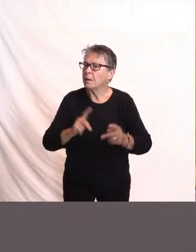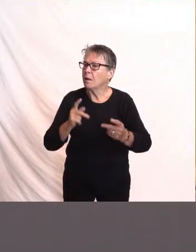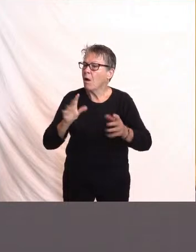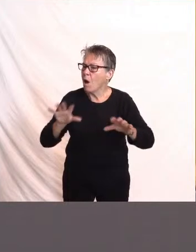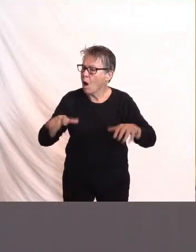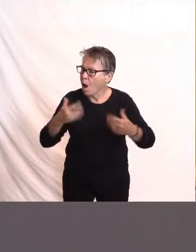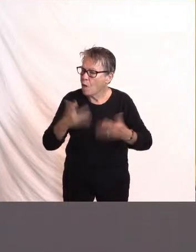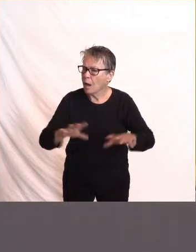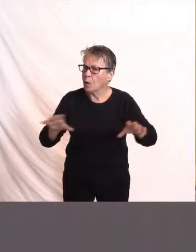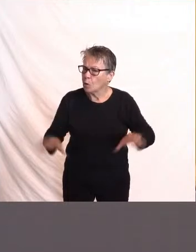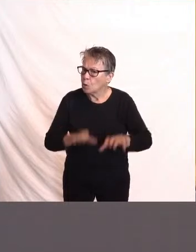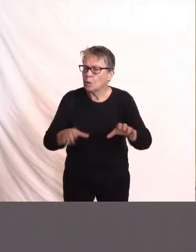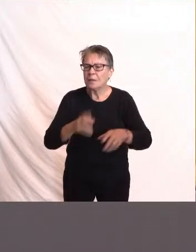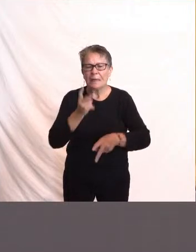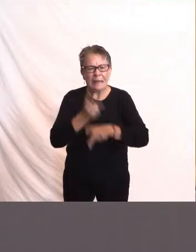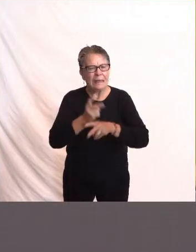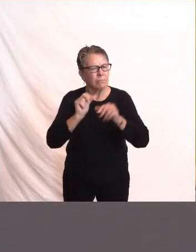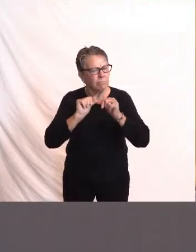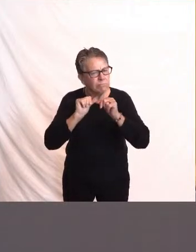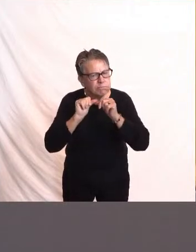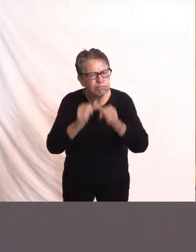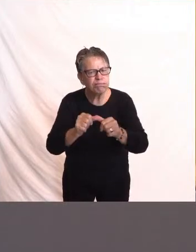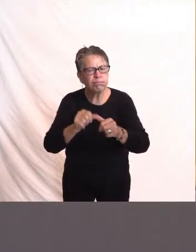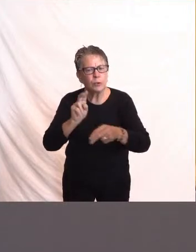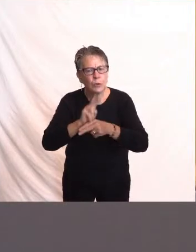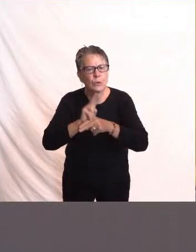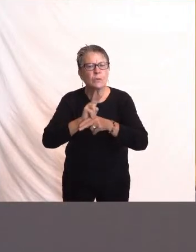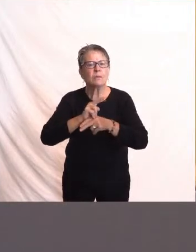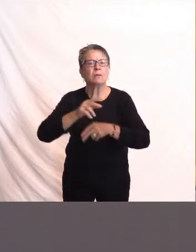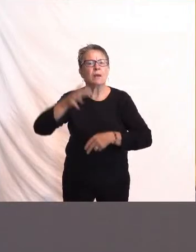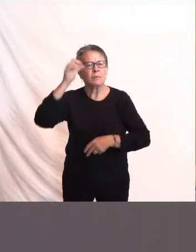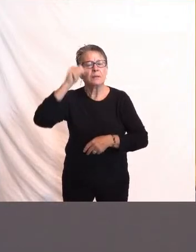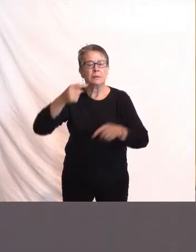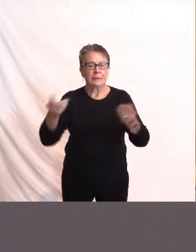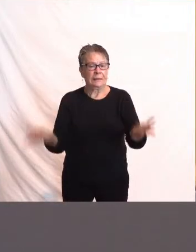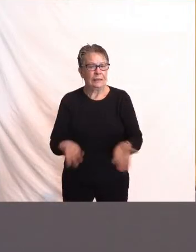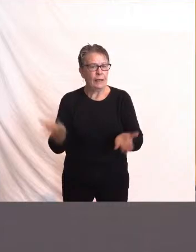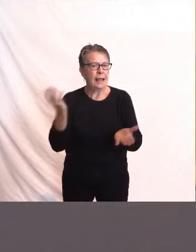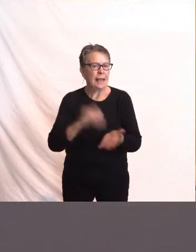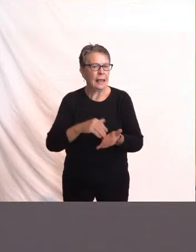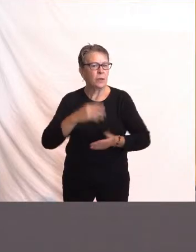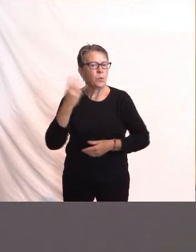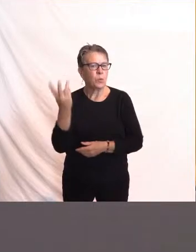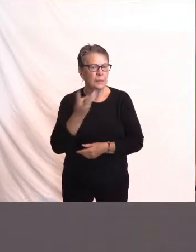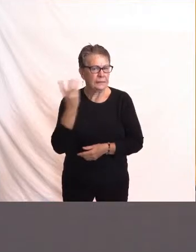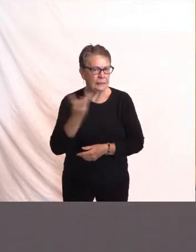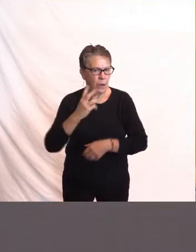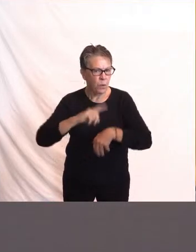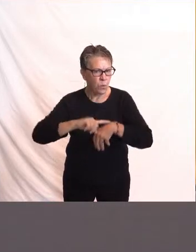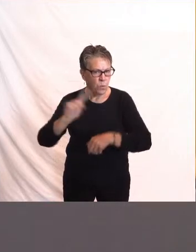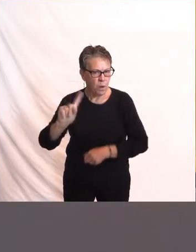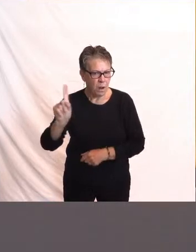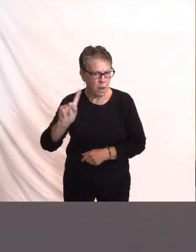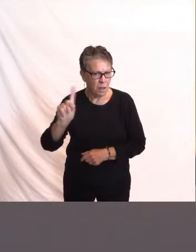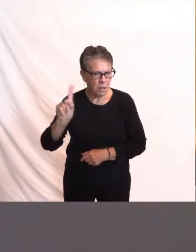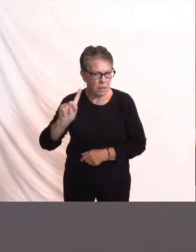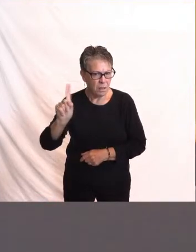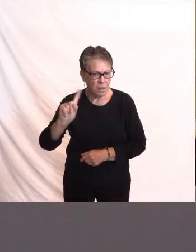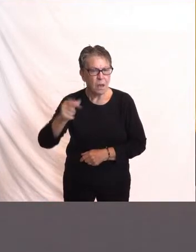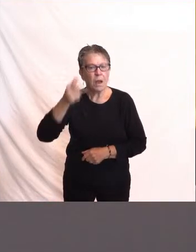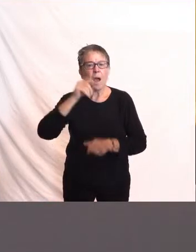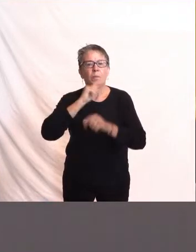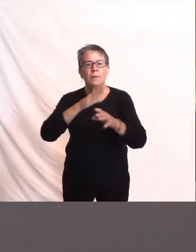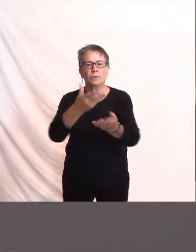up. We will be back together again, unless you hear otherwise, right back here this Wednesday at 1 p.m. God bless.